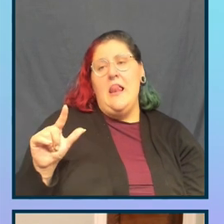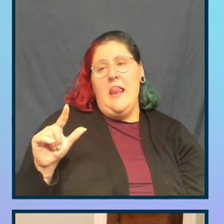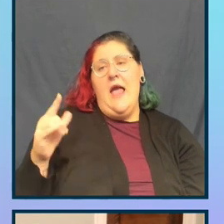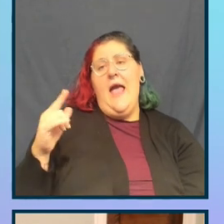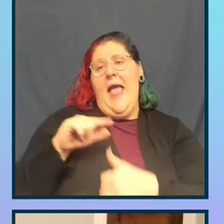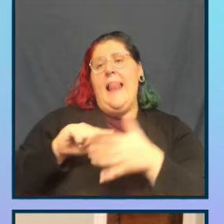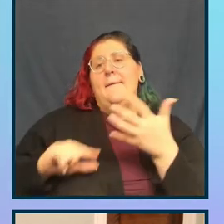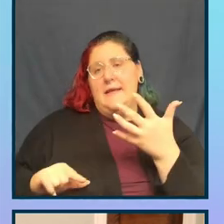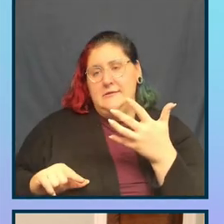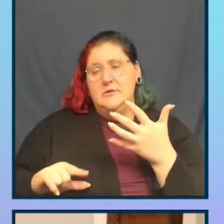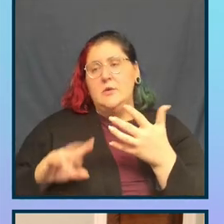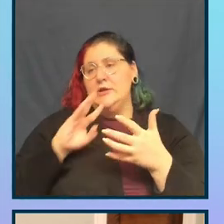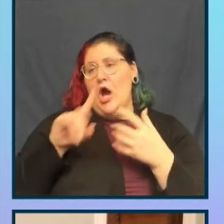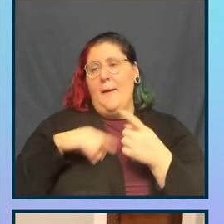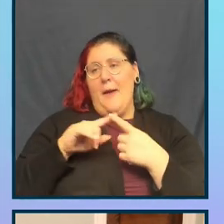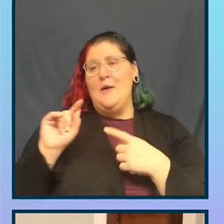about tags versus elements.